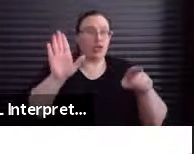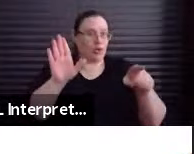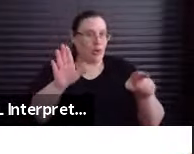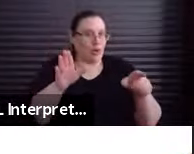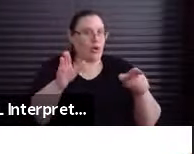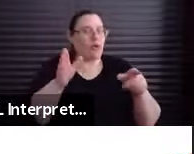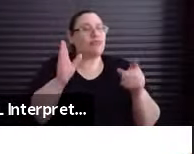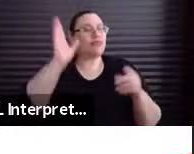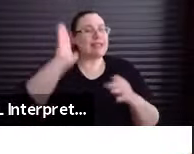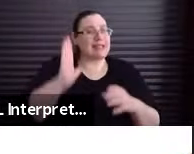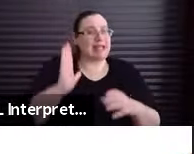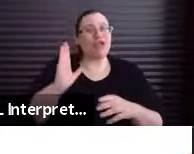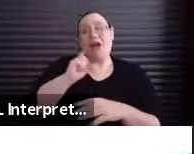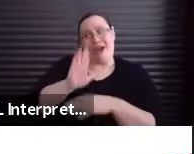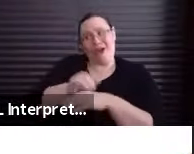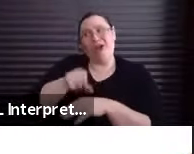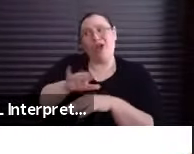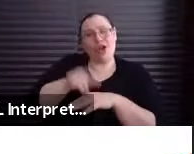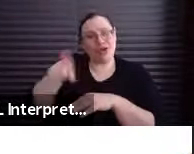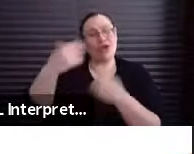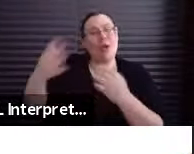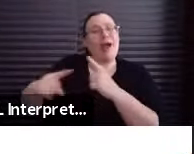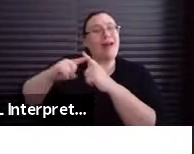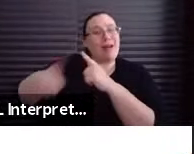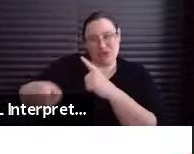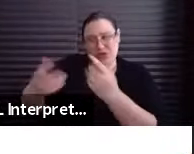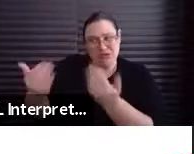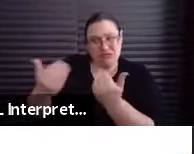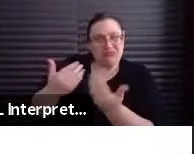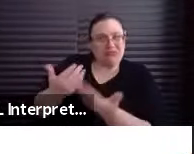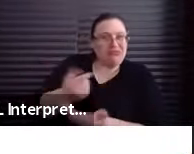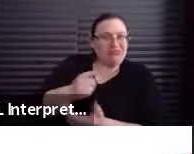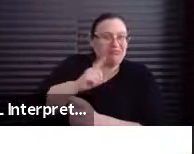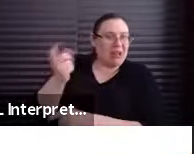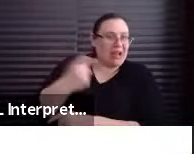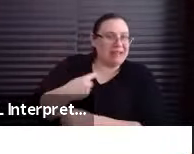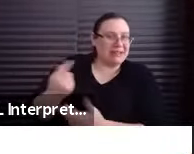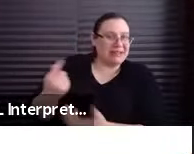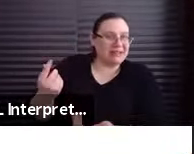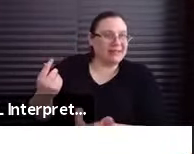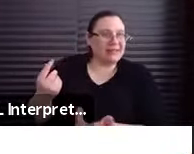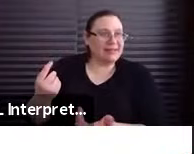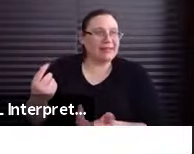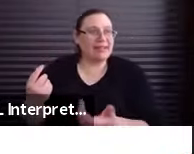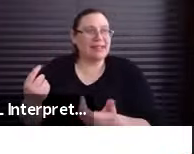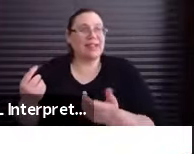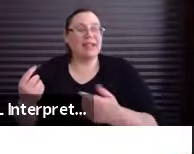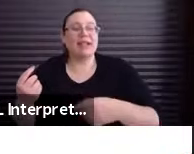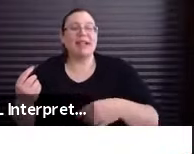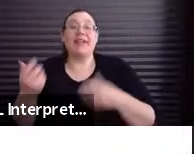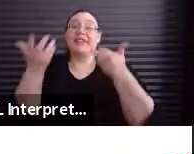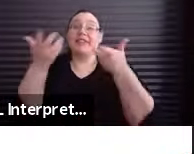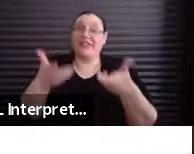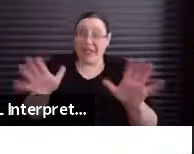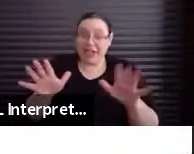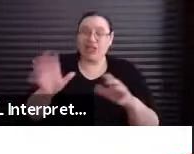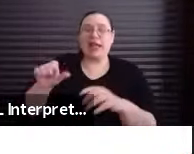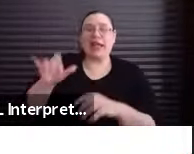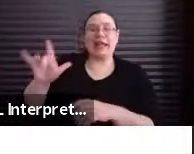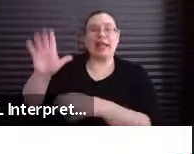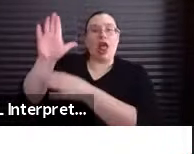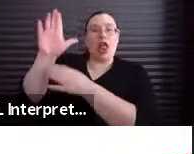on them and they could unmute themselves and ask a question. And if that question was asked, they can then lower their